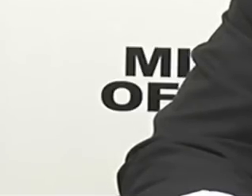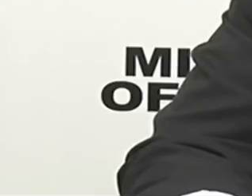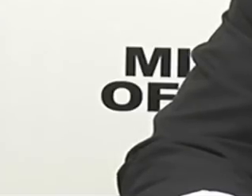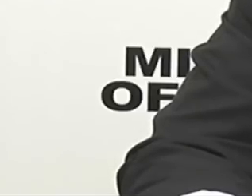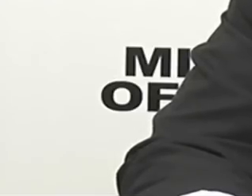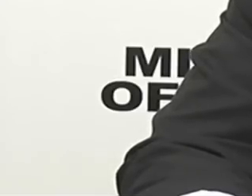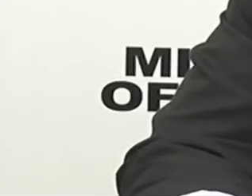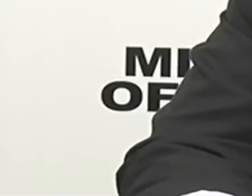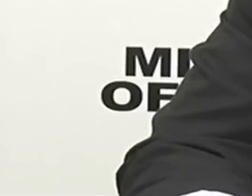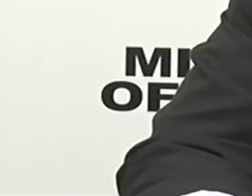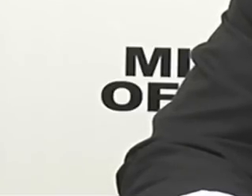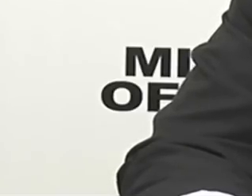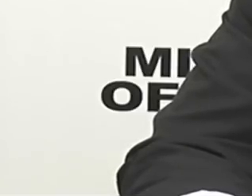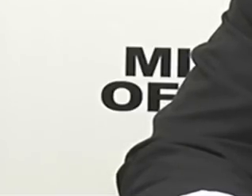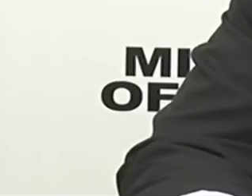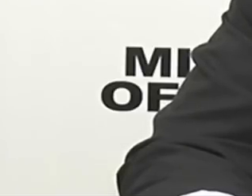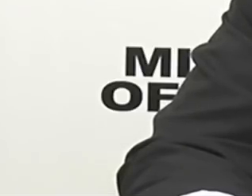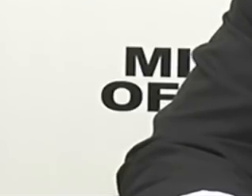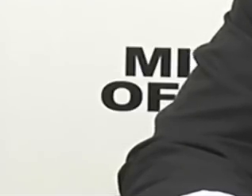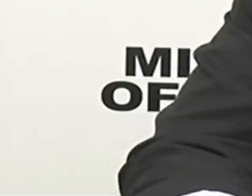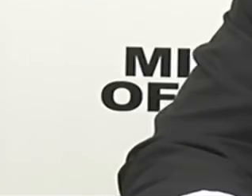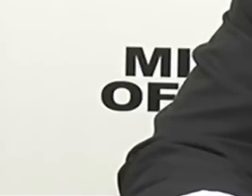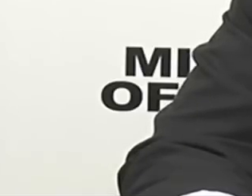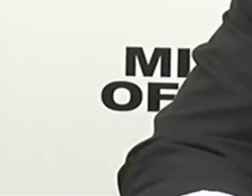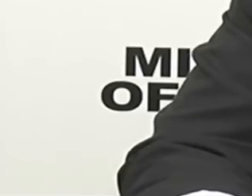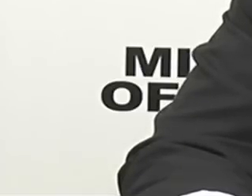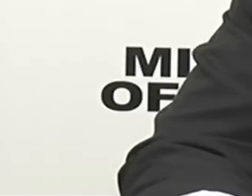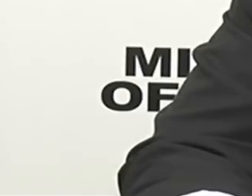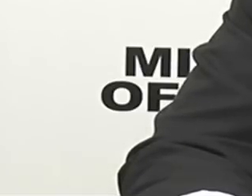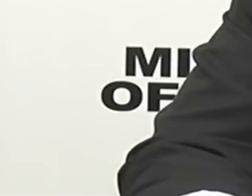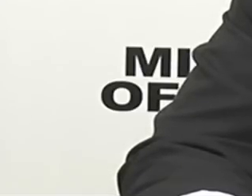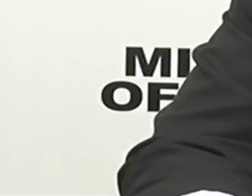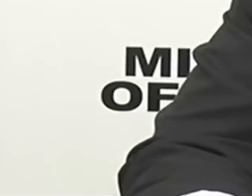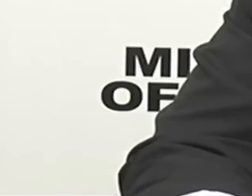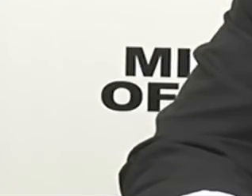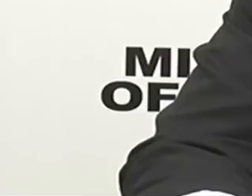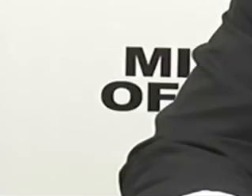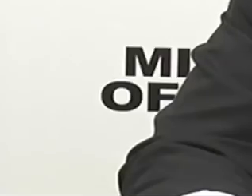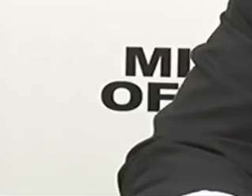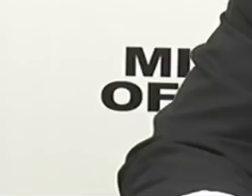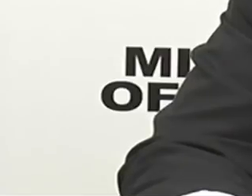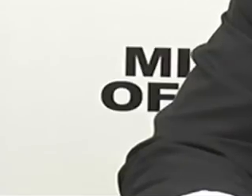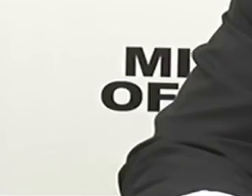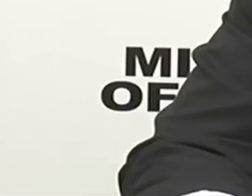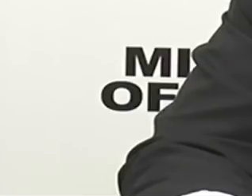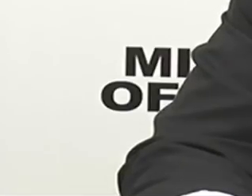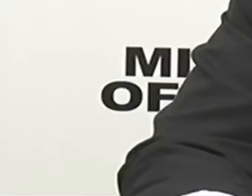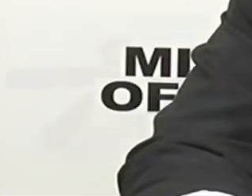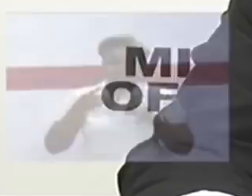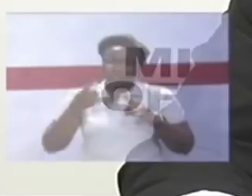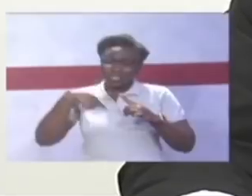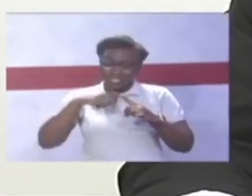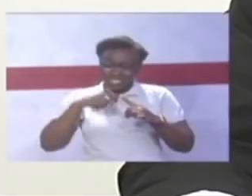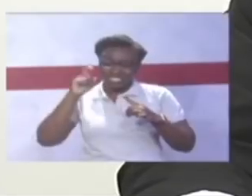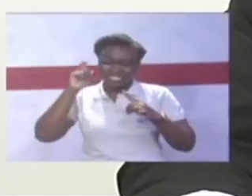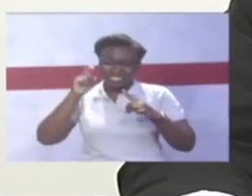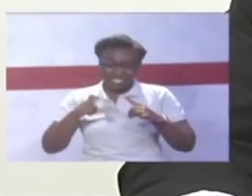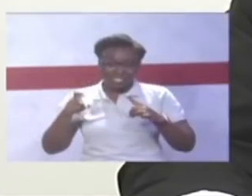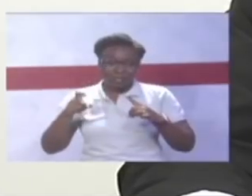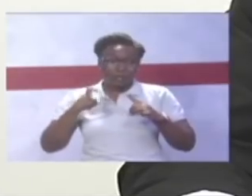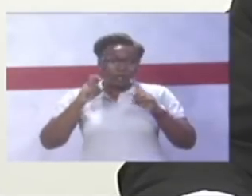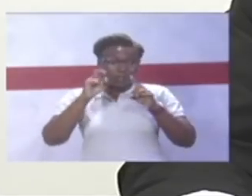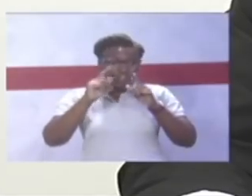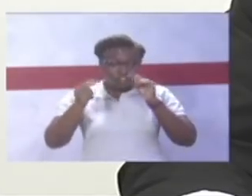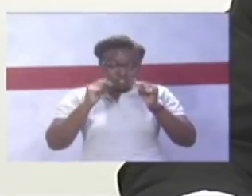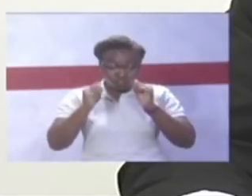from COVID-19. I think that's the main thing that we need to focus on at this point, is really getting those vaccination numbers across the country up as